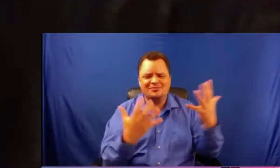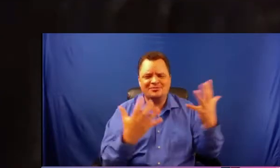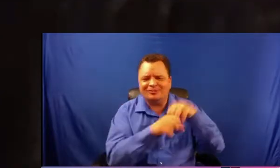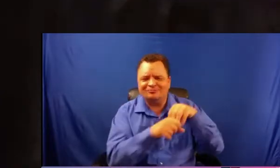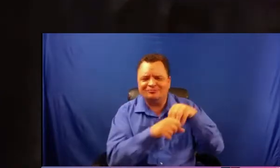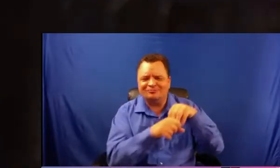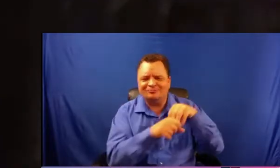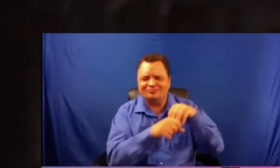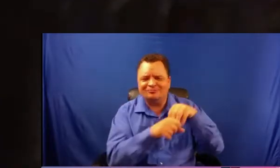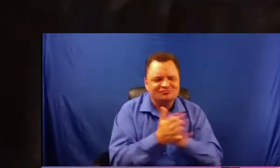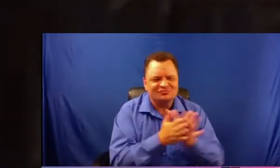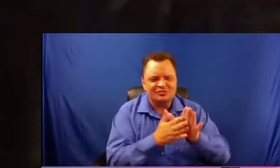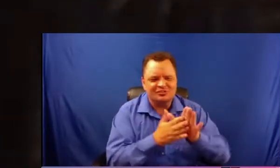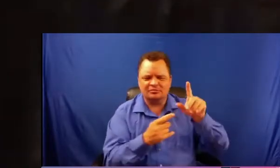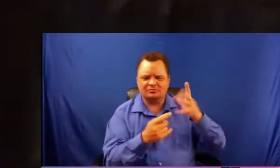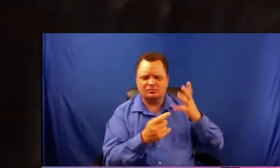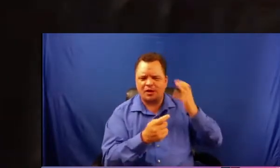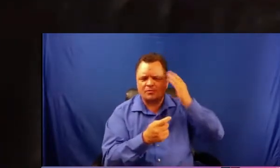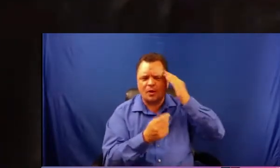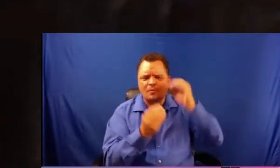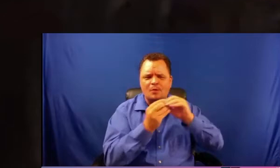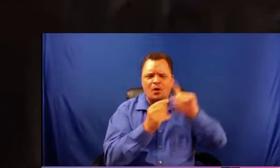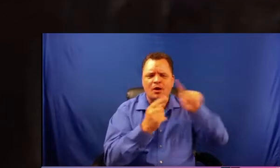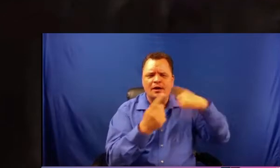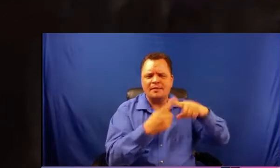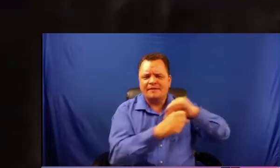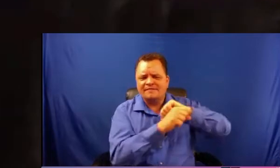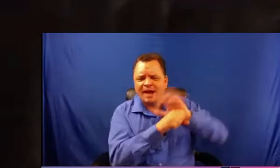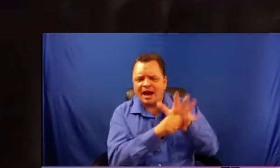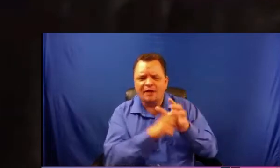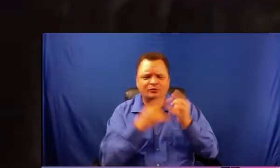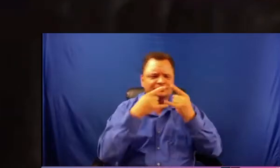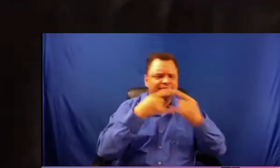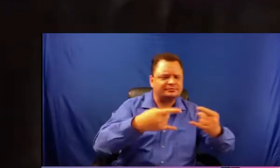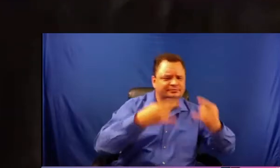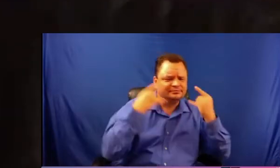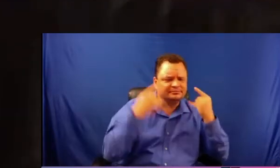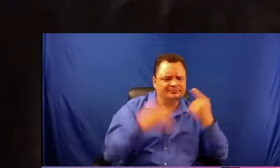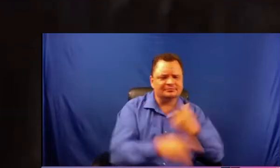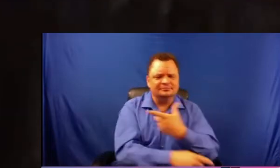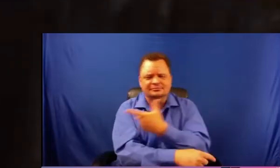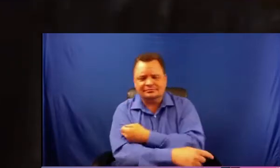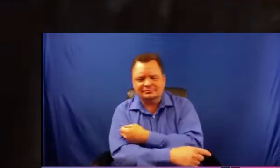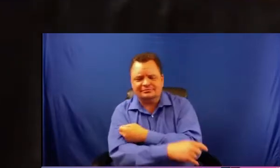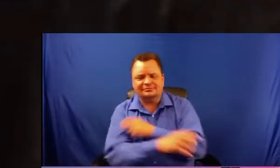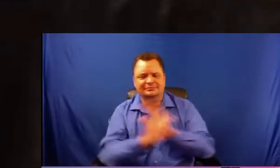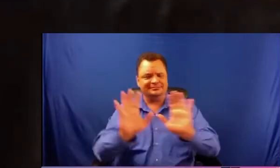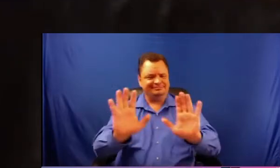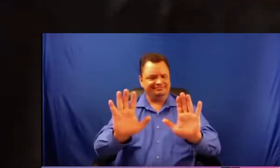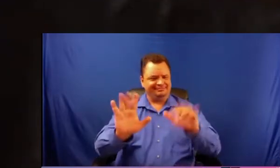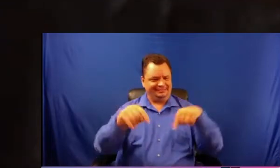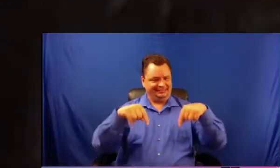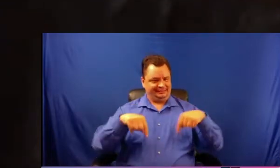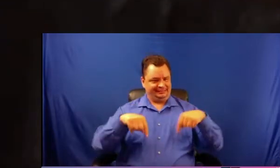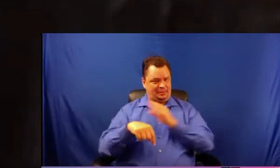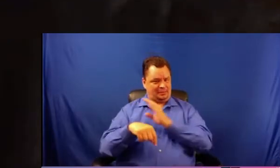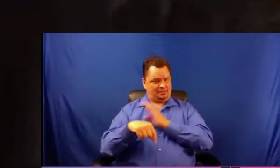masks, and vaccinations. While the El Paso County Board of Health